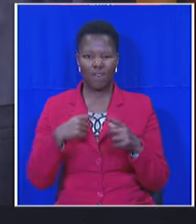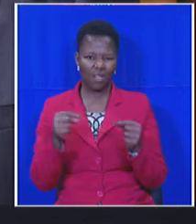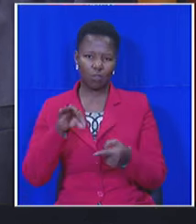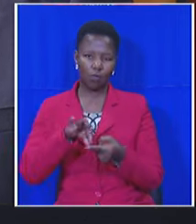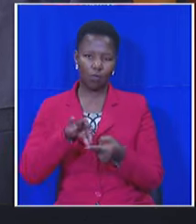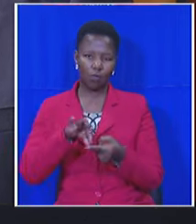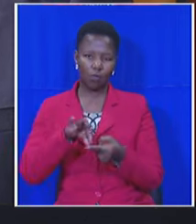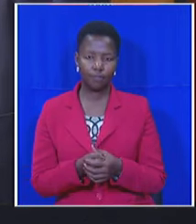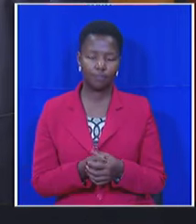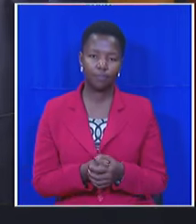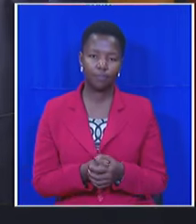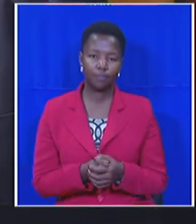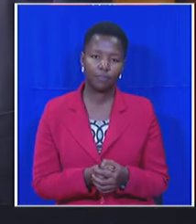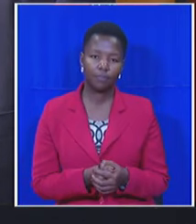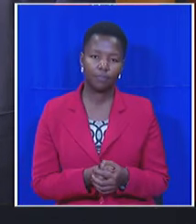chair.